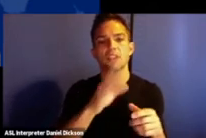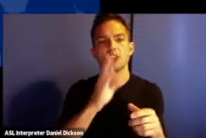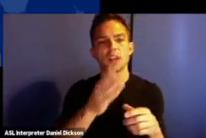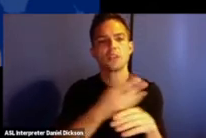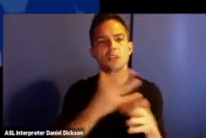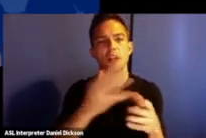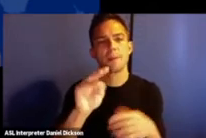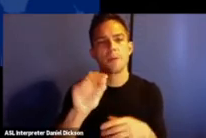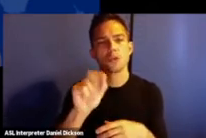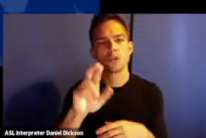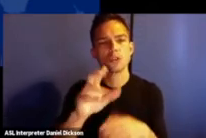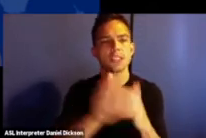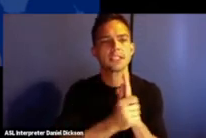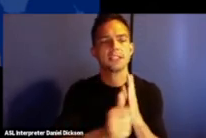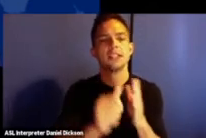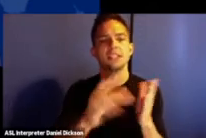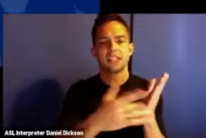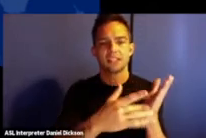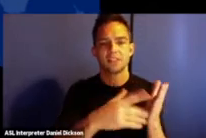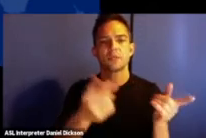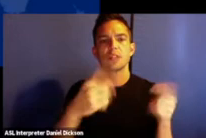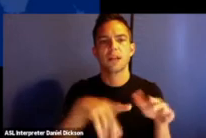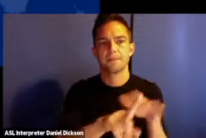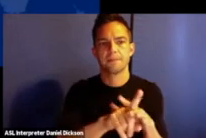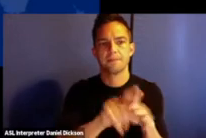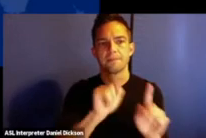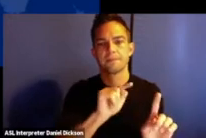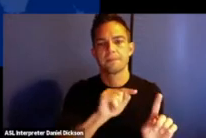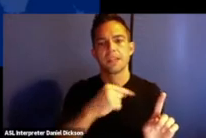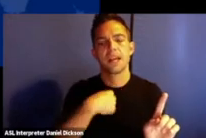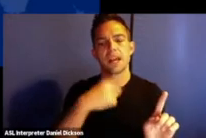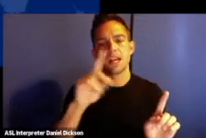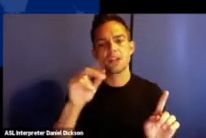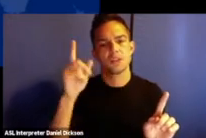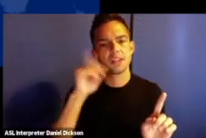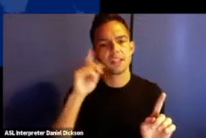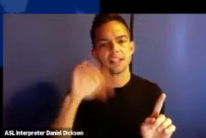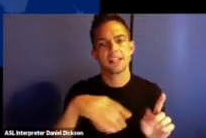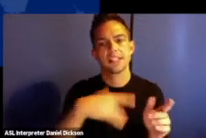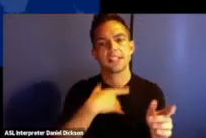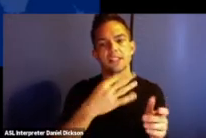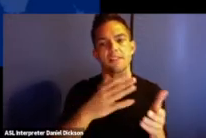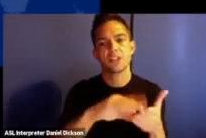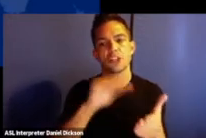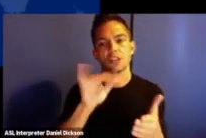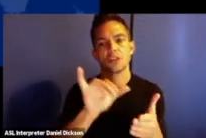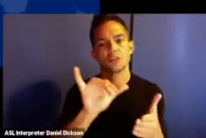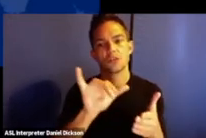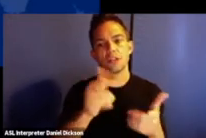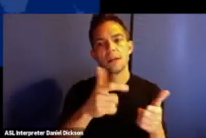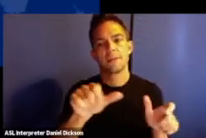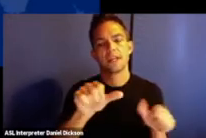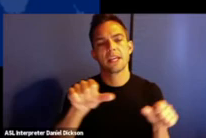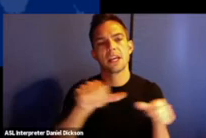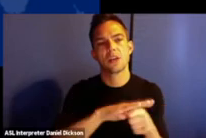I think is where technology can come into play as well. I do think in the sense of learning, there would also be a big arena